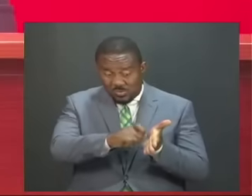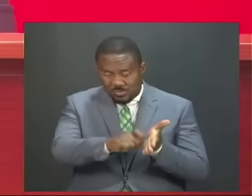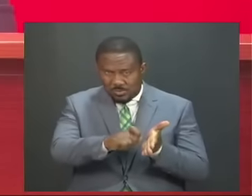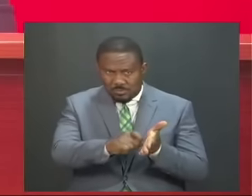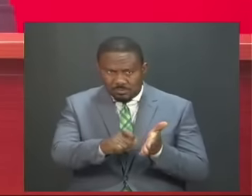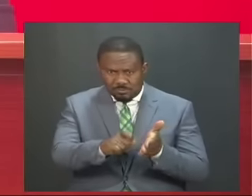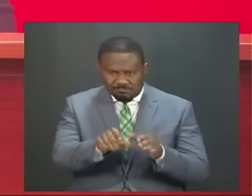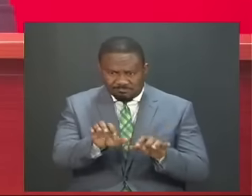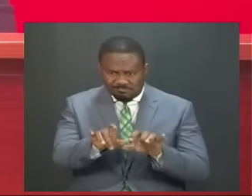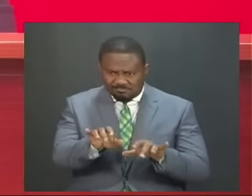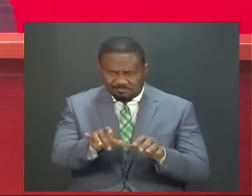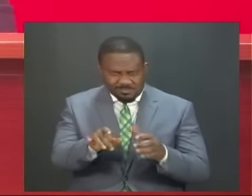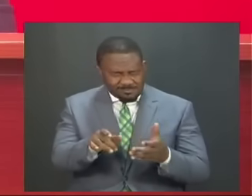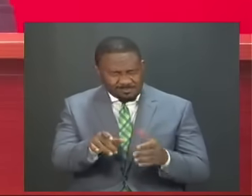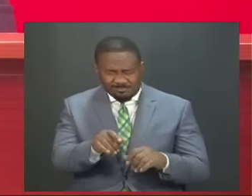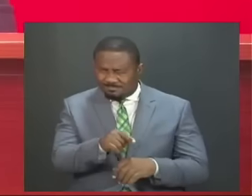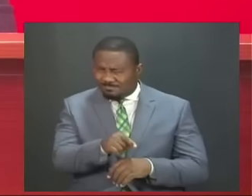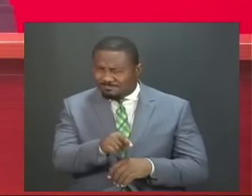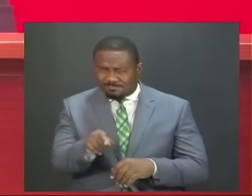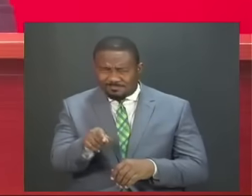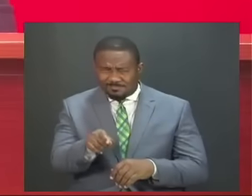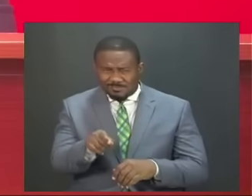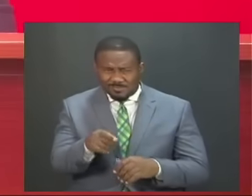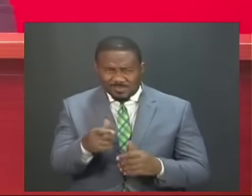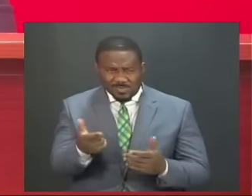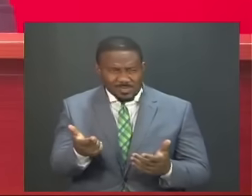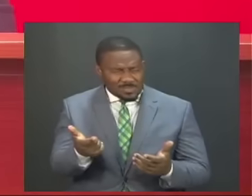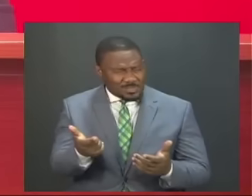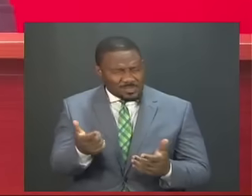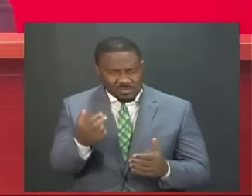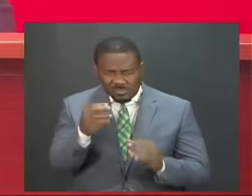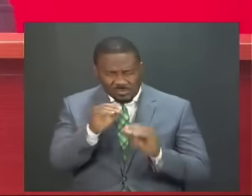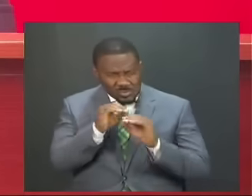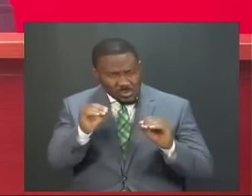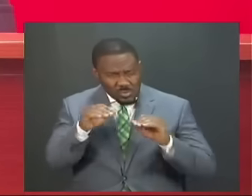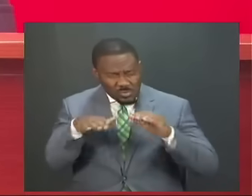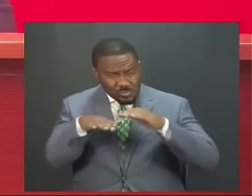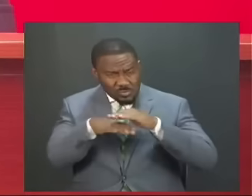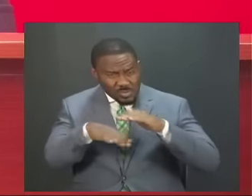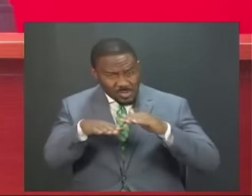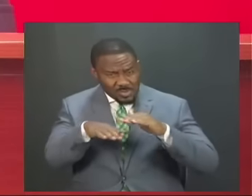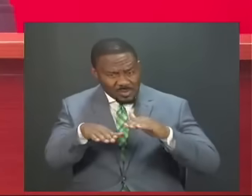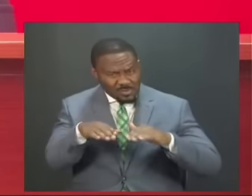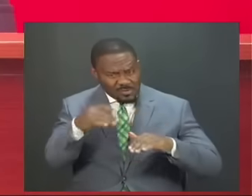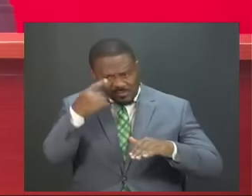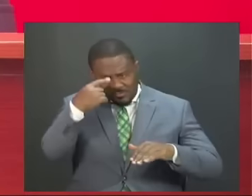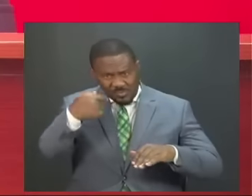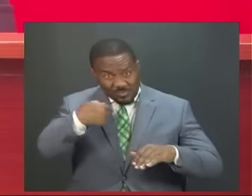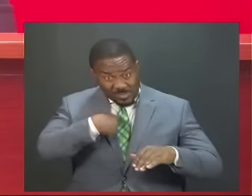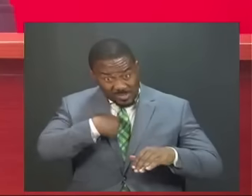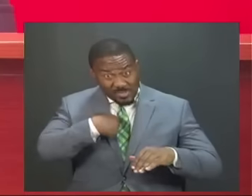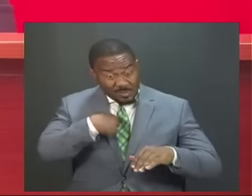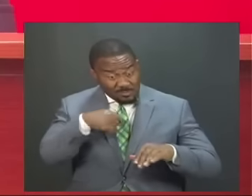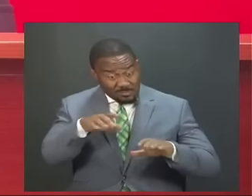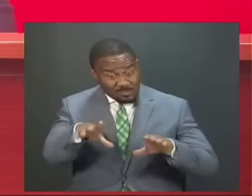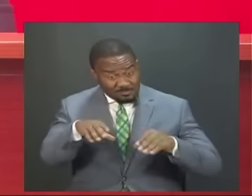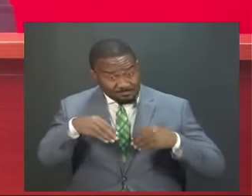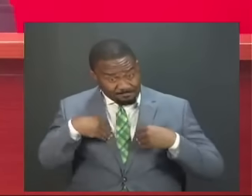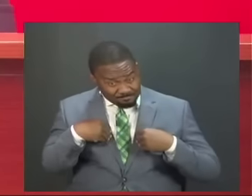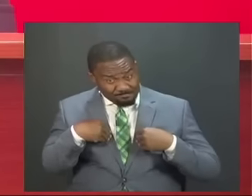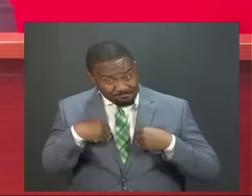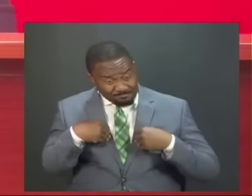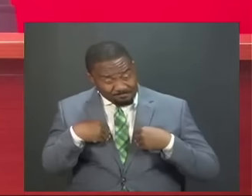and I concluded that there was no basis for me to exercise the discretion to